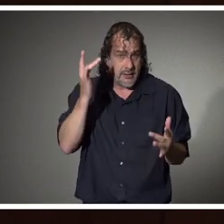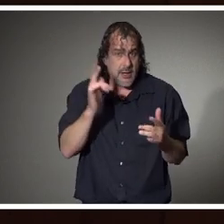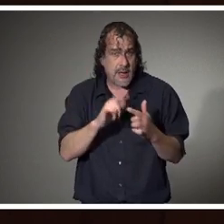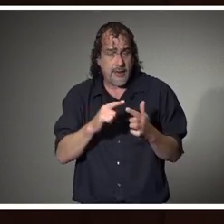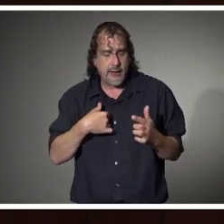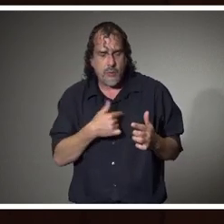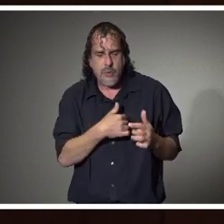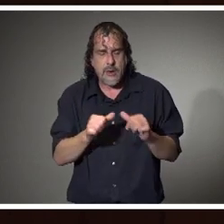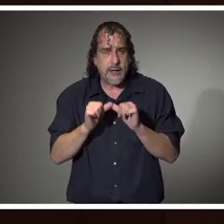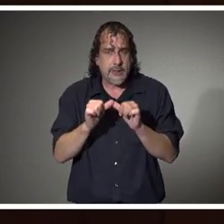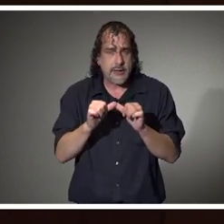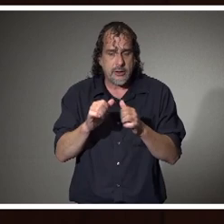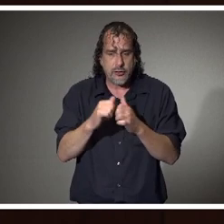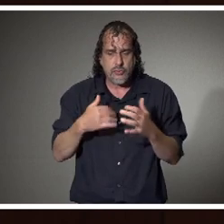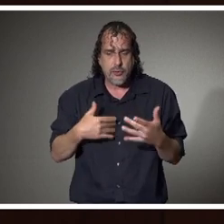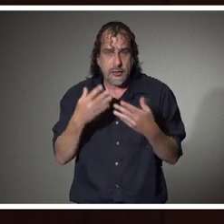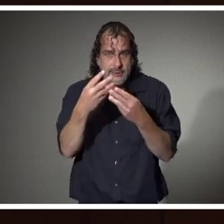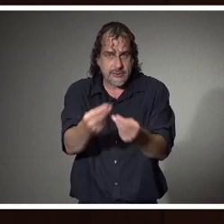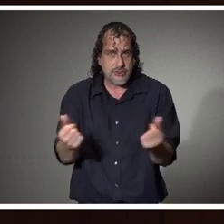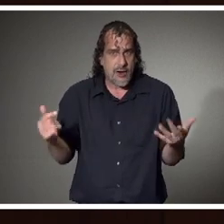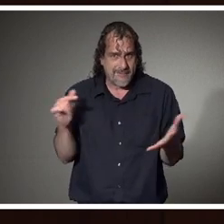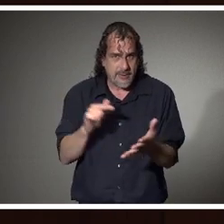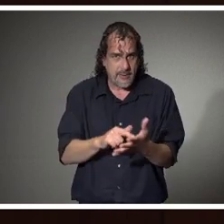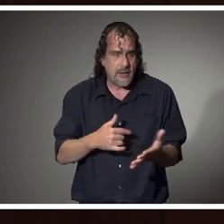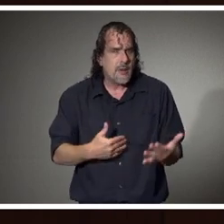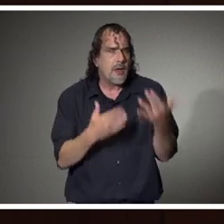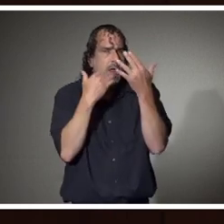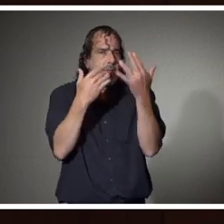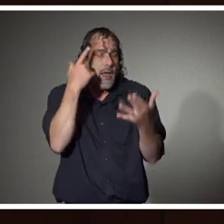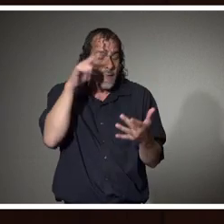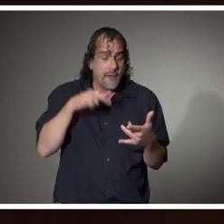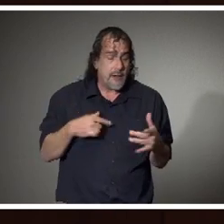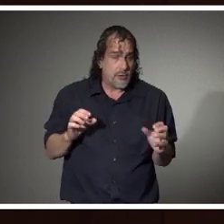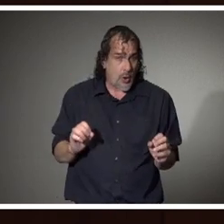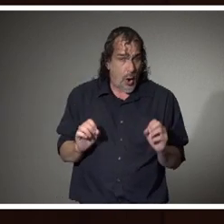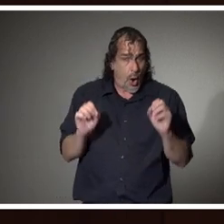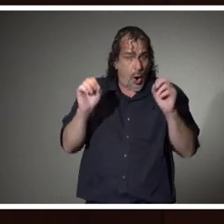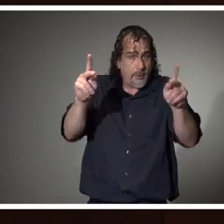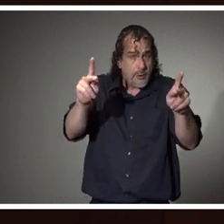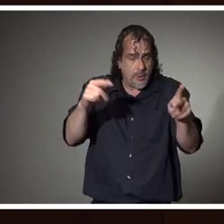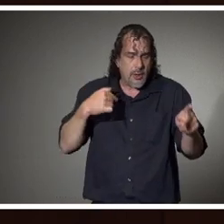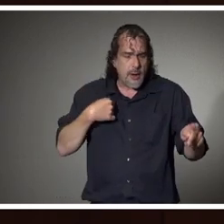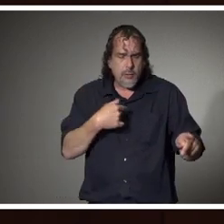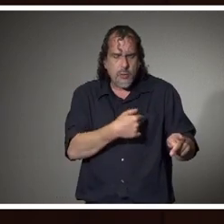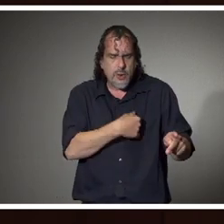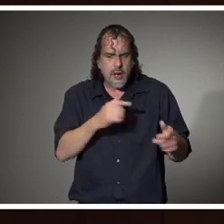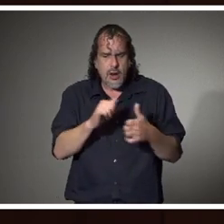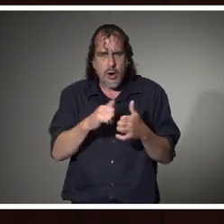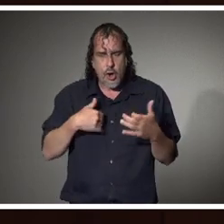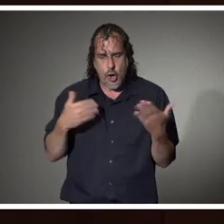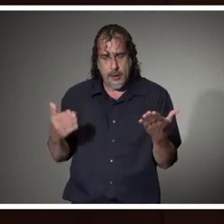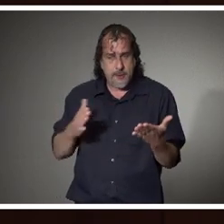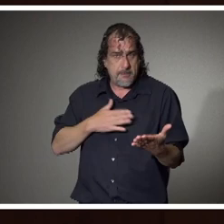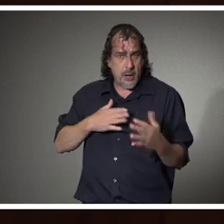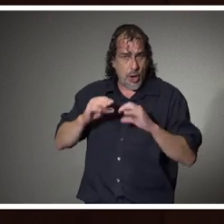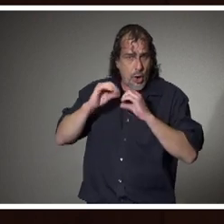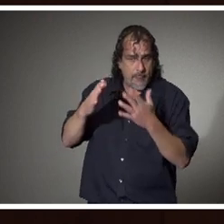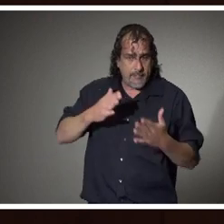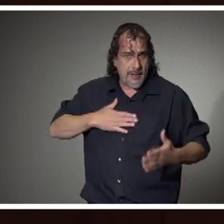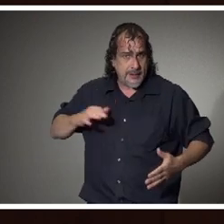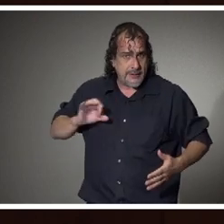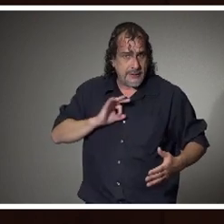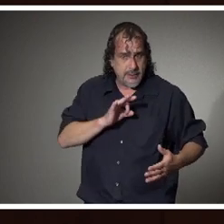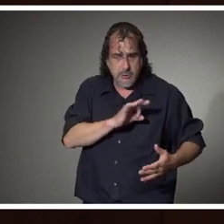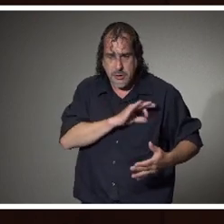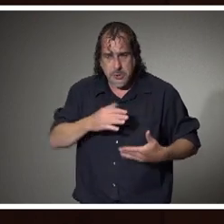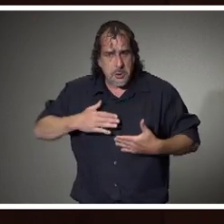can continue to get on the other side of this. Thank you for this opportunity, and we are certainly here in my office. My staff is